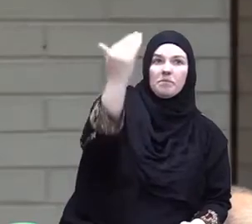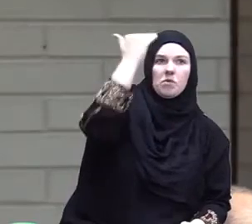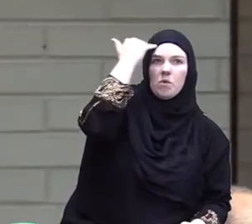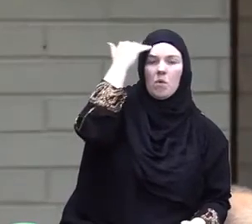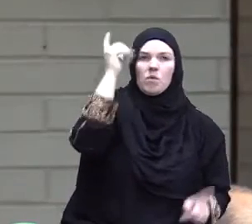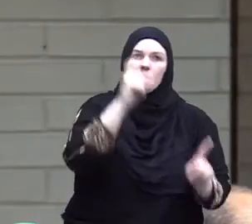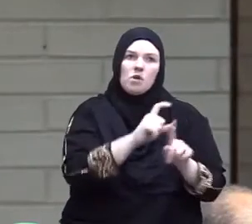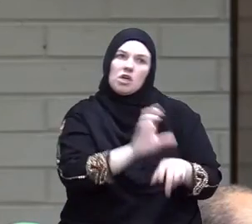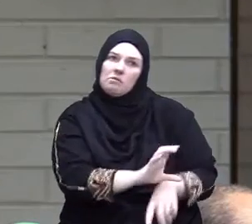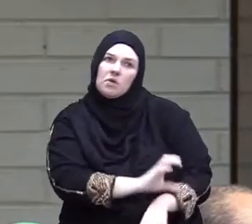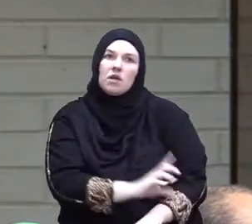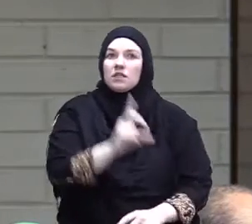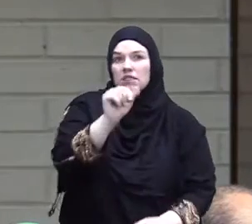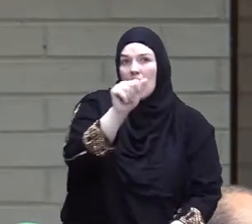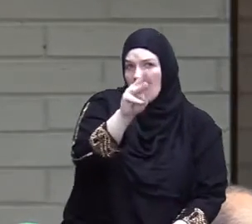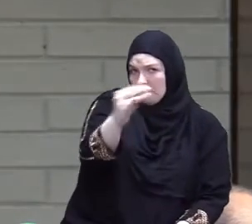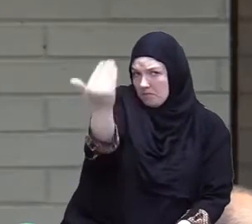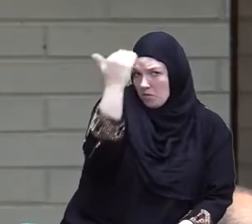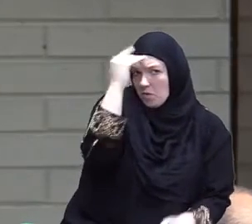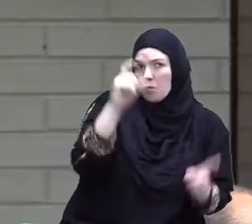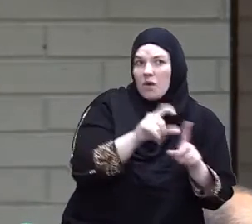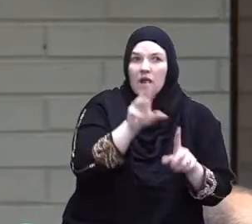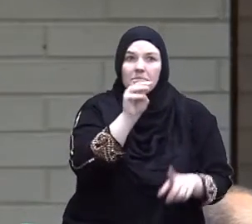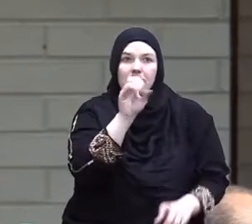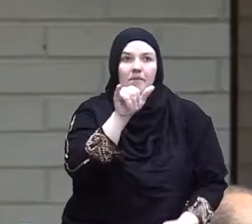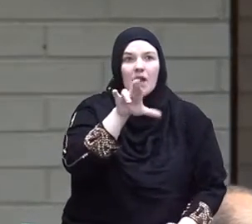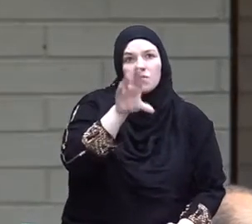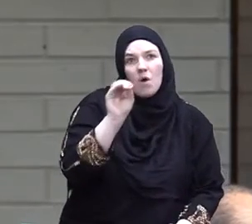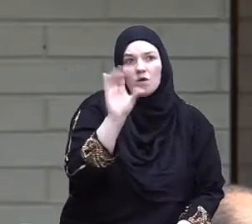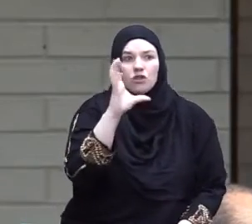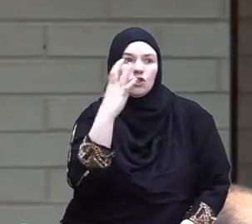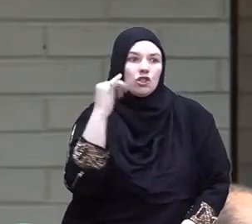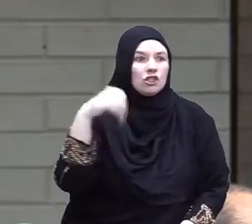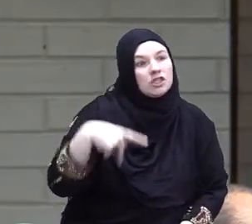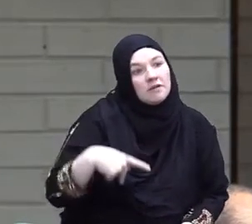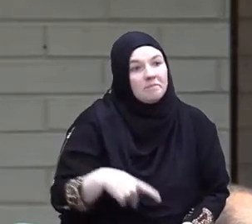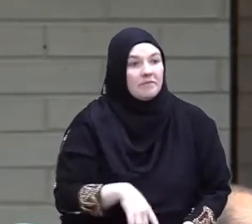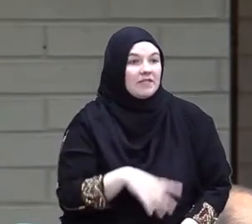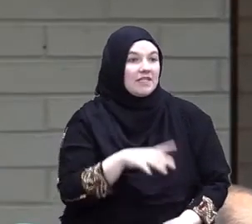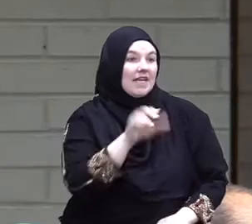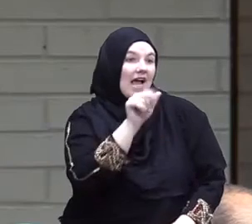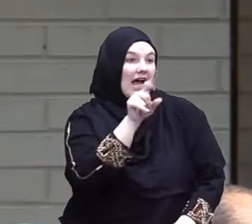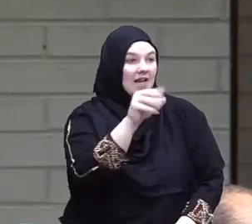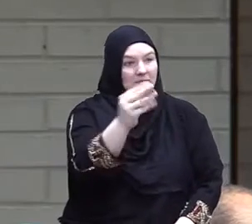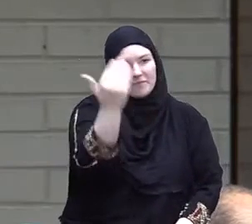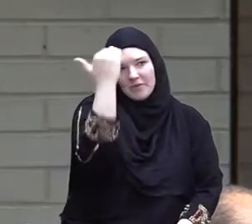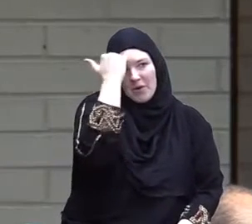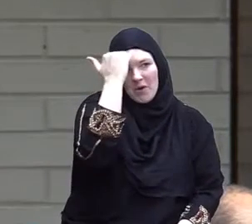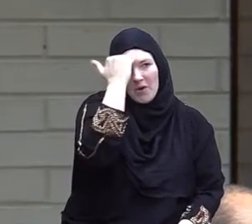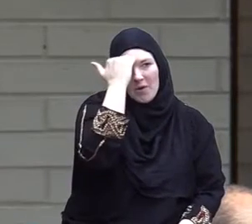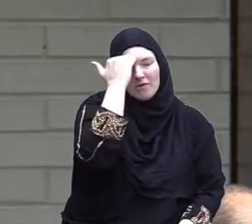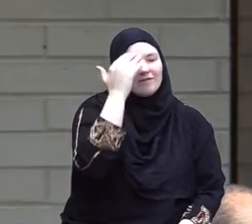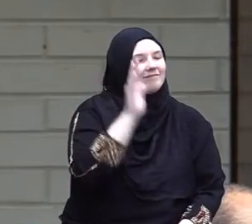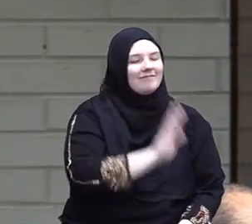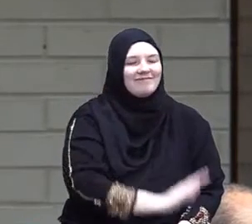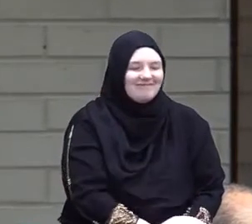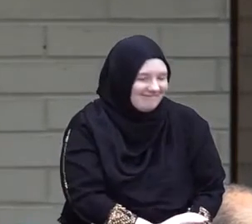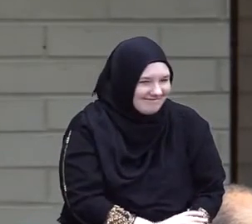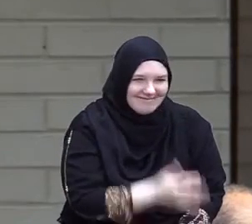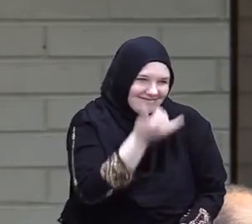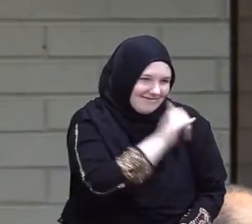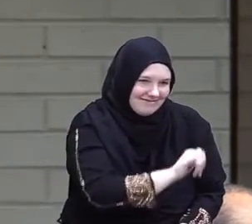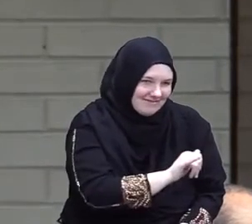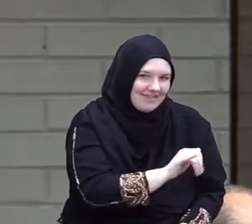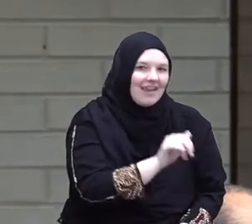Does Adam know this? That is frivolous and unwarranted. Adam was taught